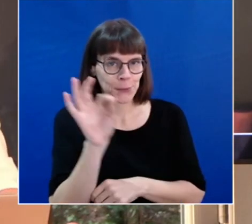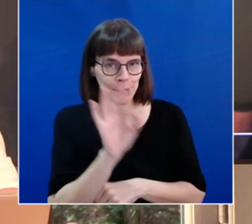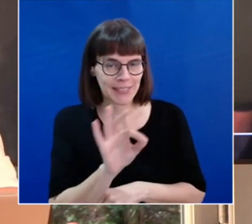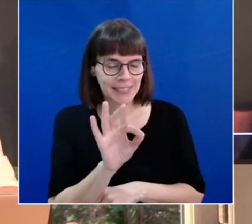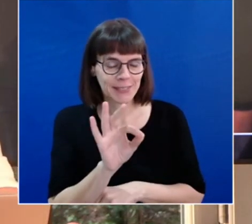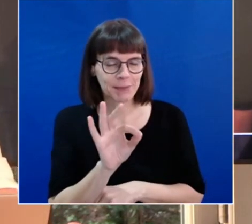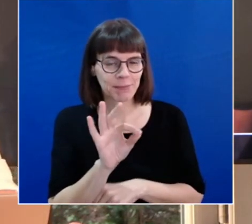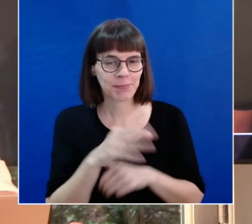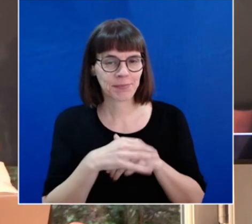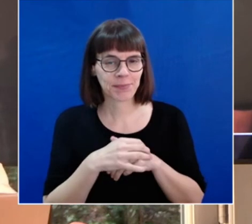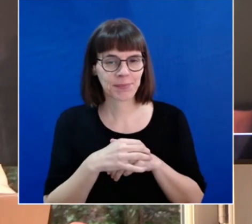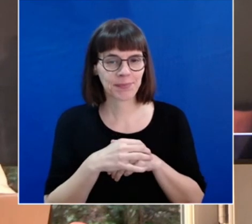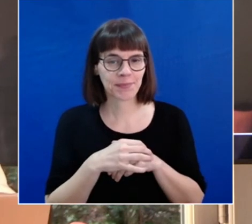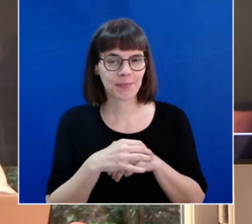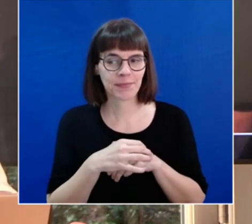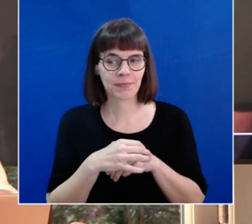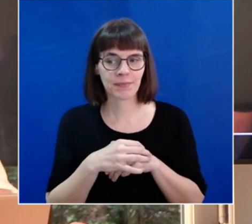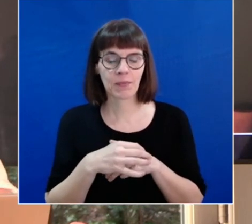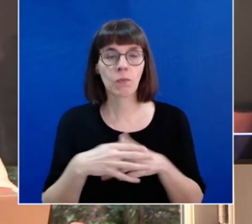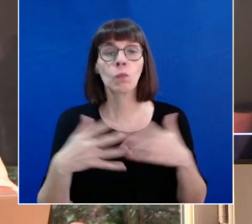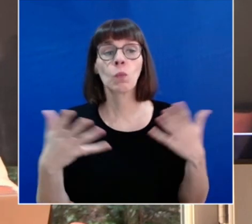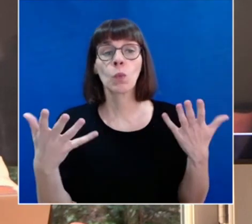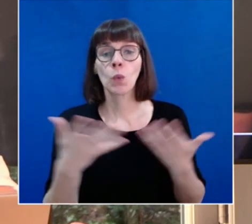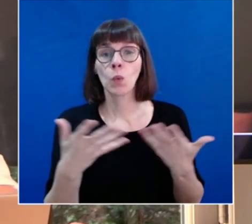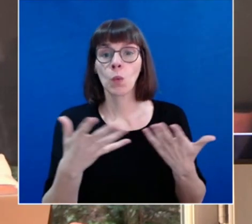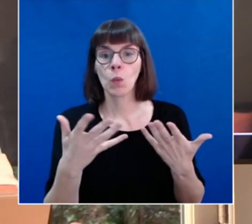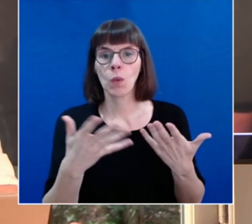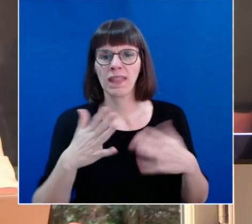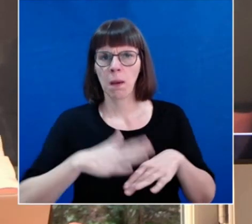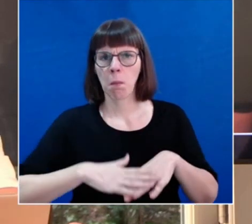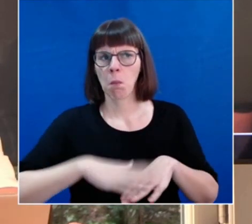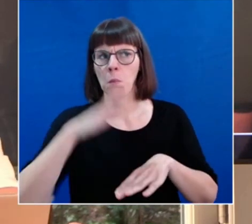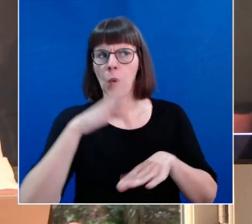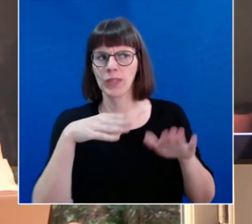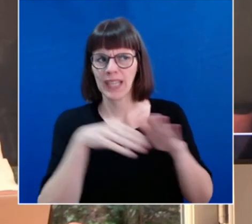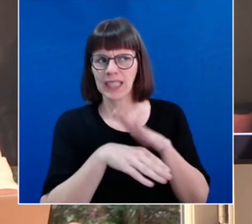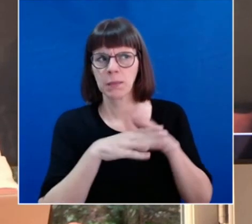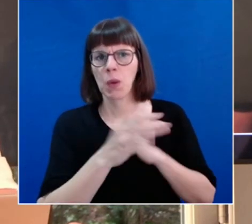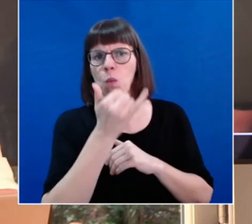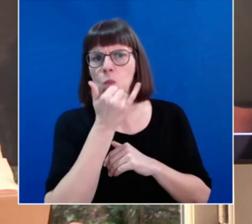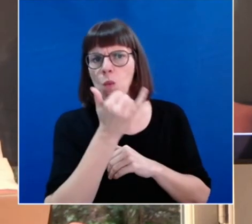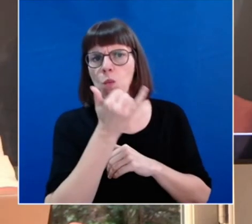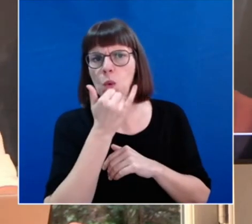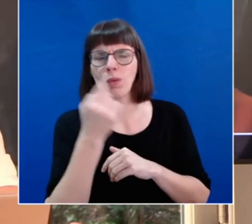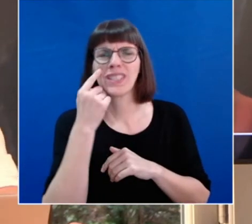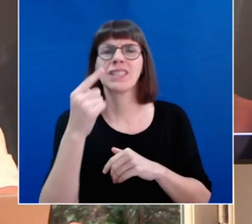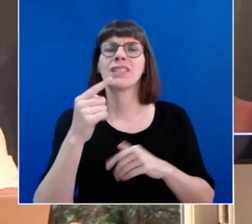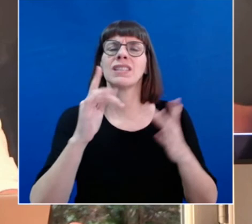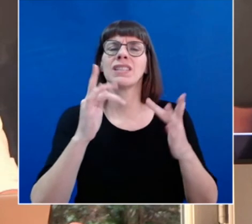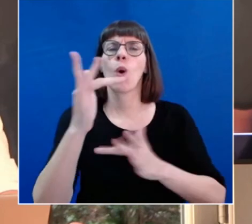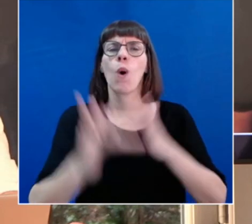What are the main accessibility errors found in websites across the internet?